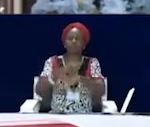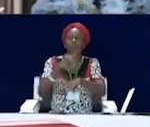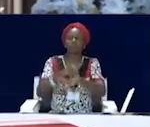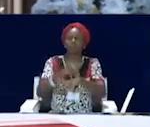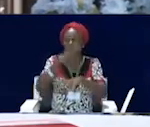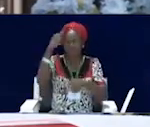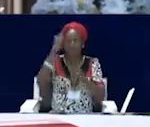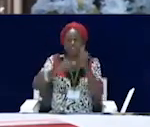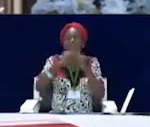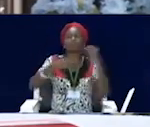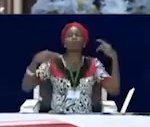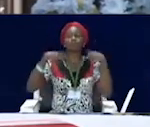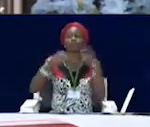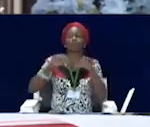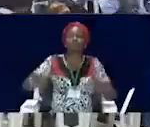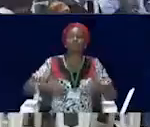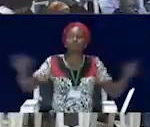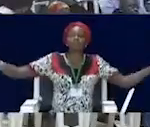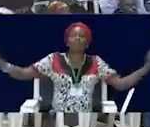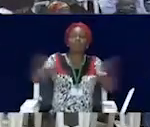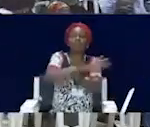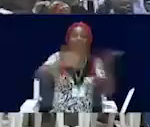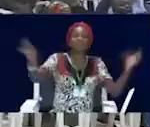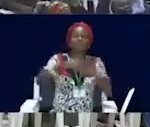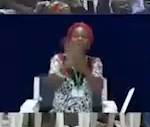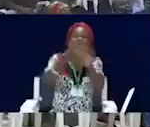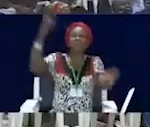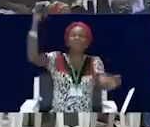Because every yoke in your life will be destroyed tonight.